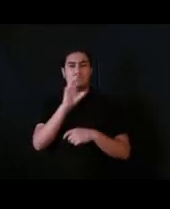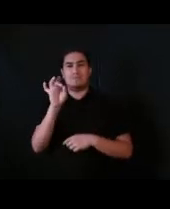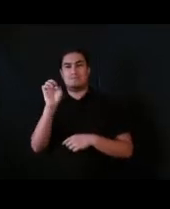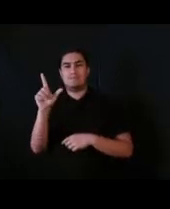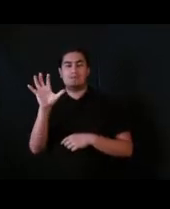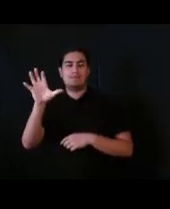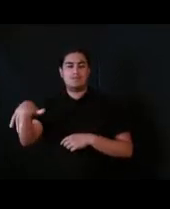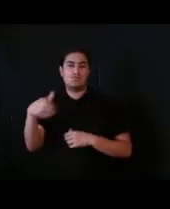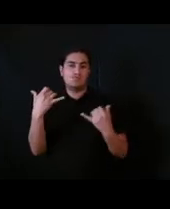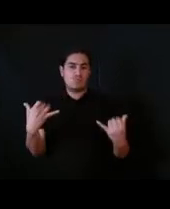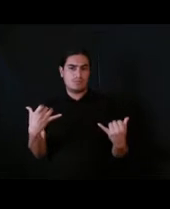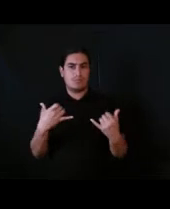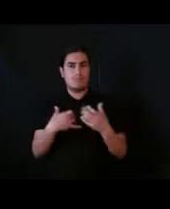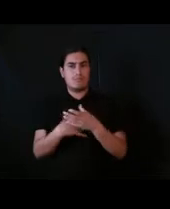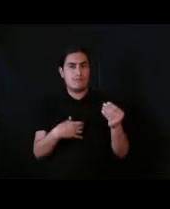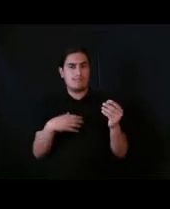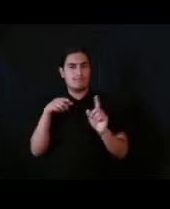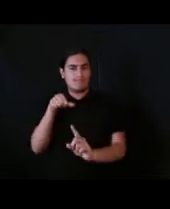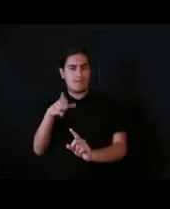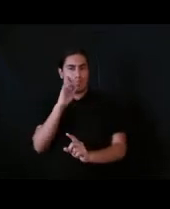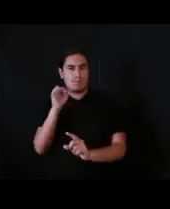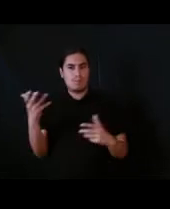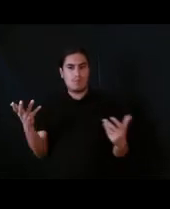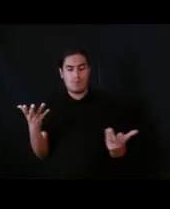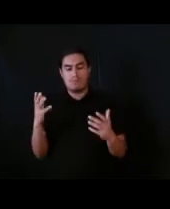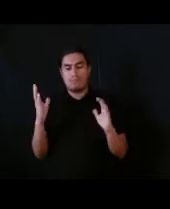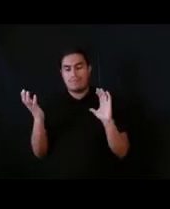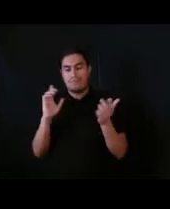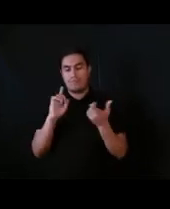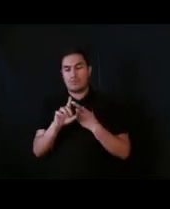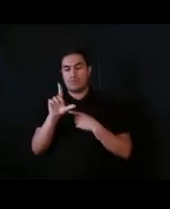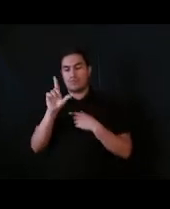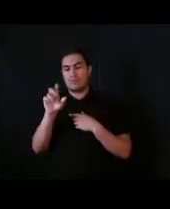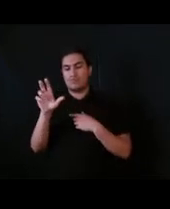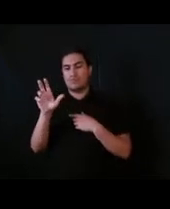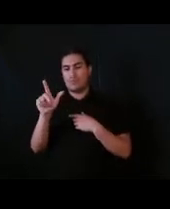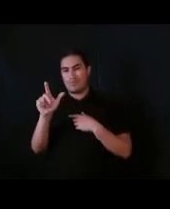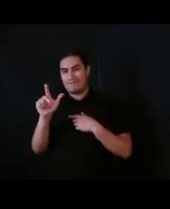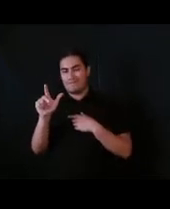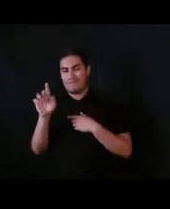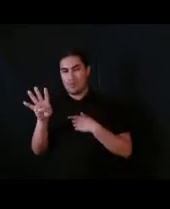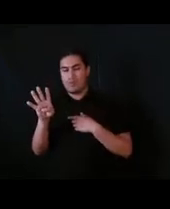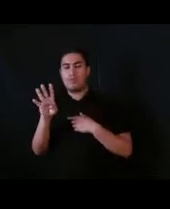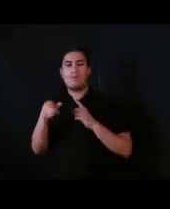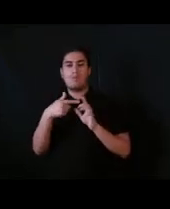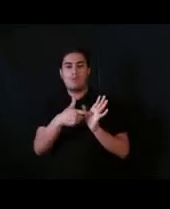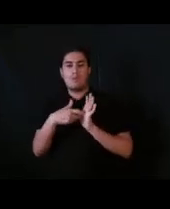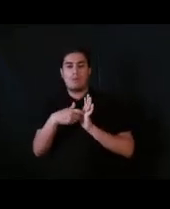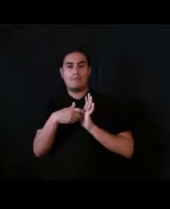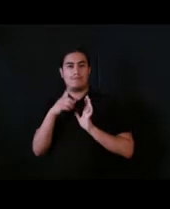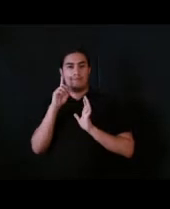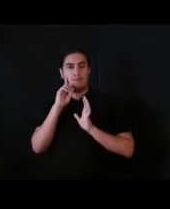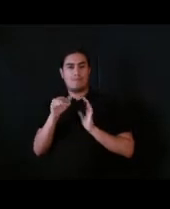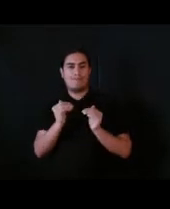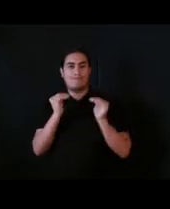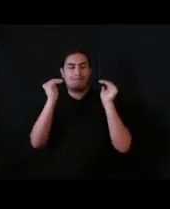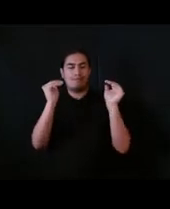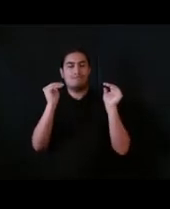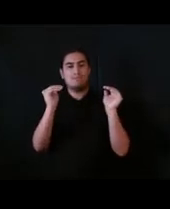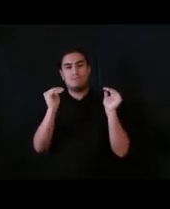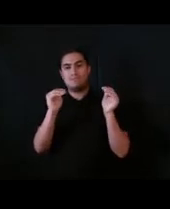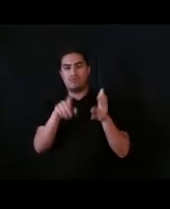currently and what does that look like if you compare it to 2024 when some of the requirements of the advanced clean fleets rule